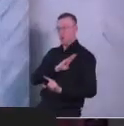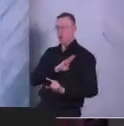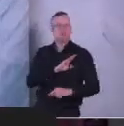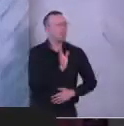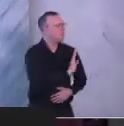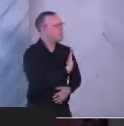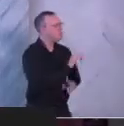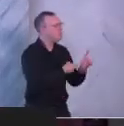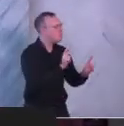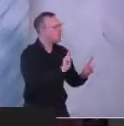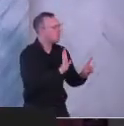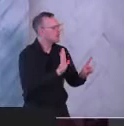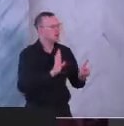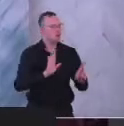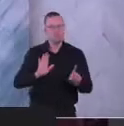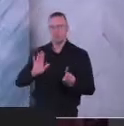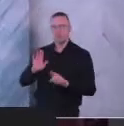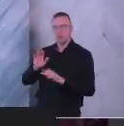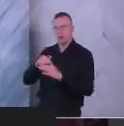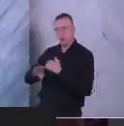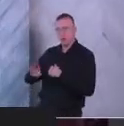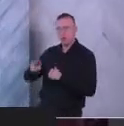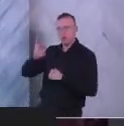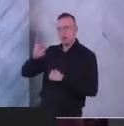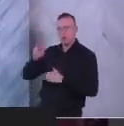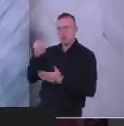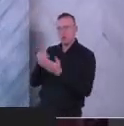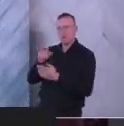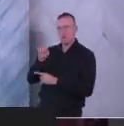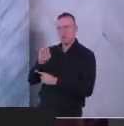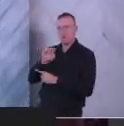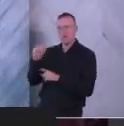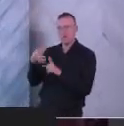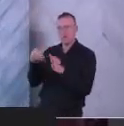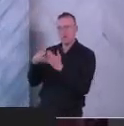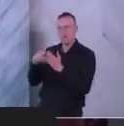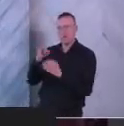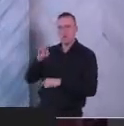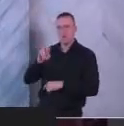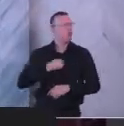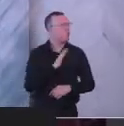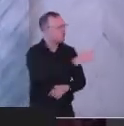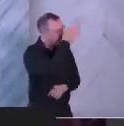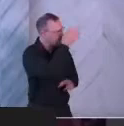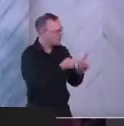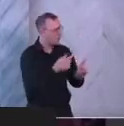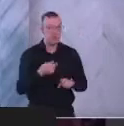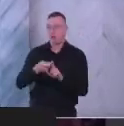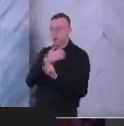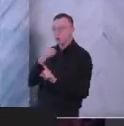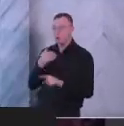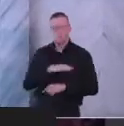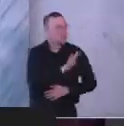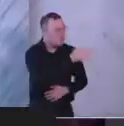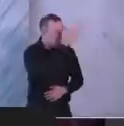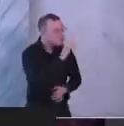"No, but where are you from?" I said, "Well, I was born in North York by Jane and Finch." But where's your father from? Well, my father's from Toronto too. But where's your